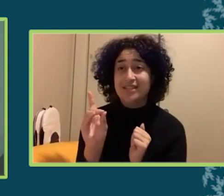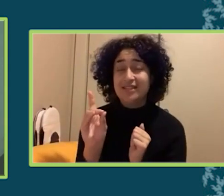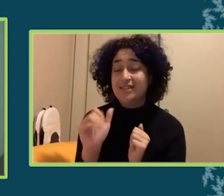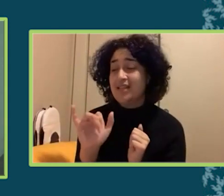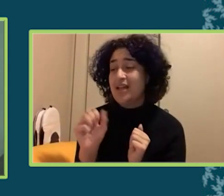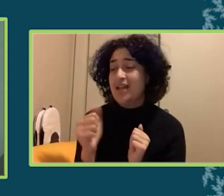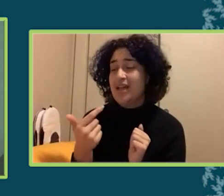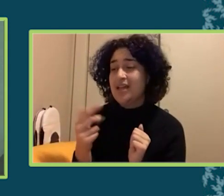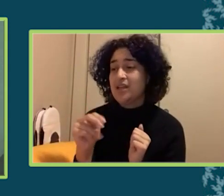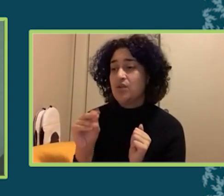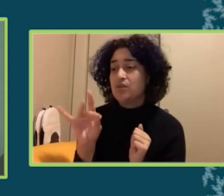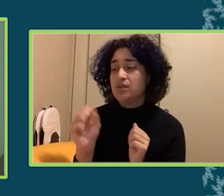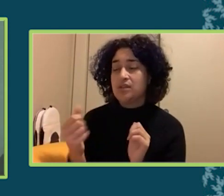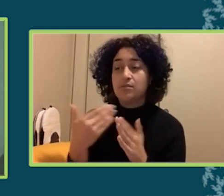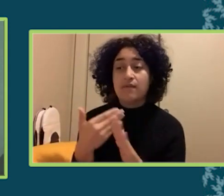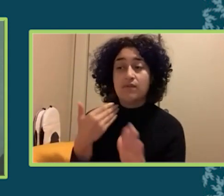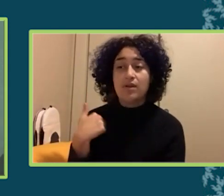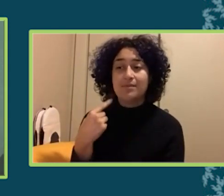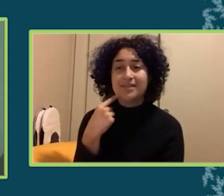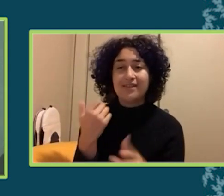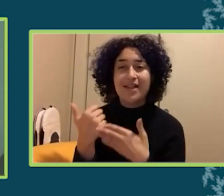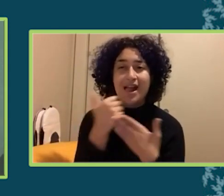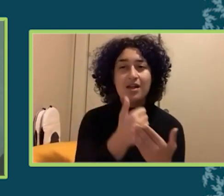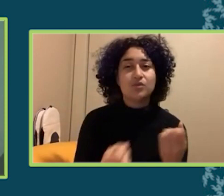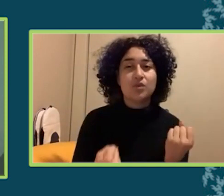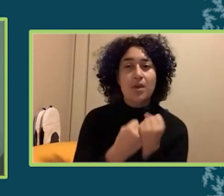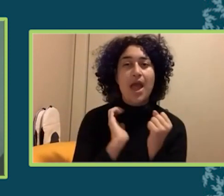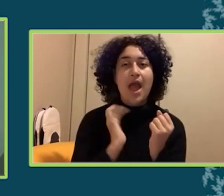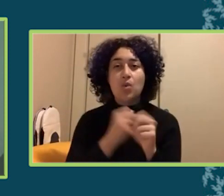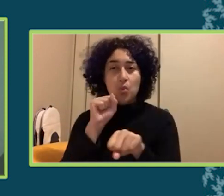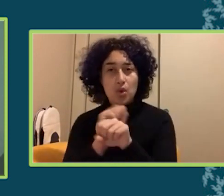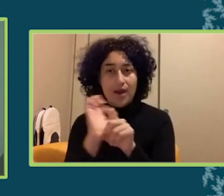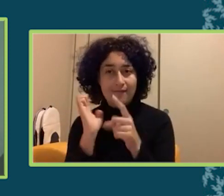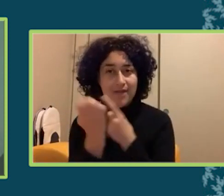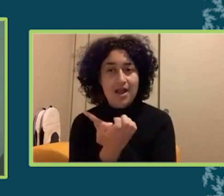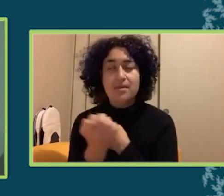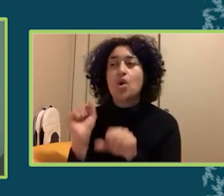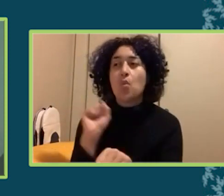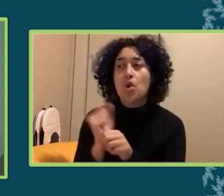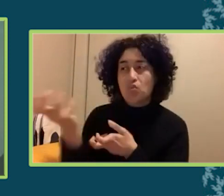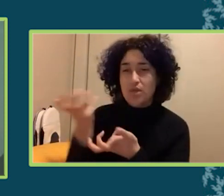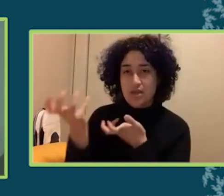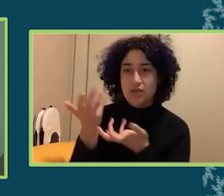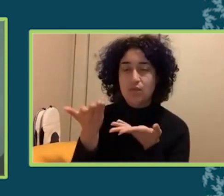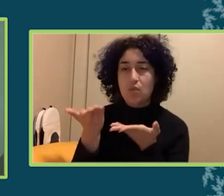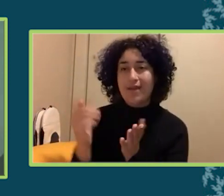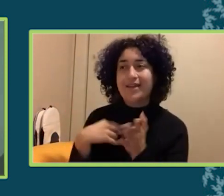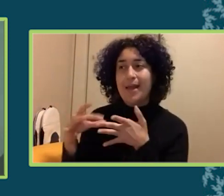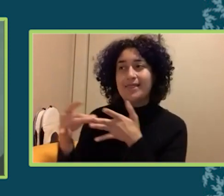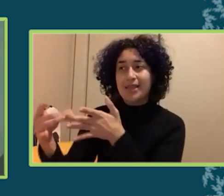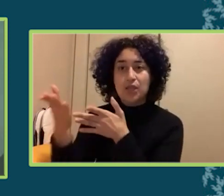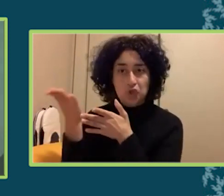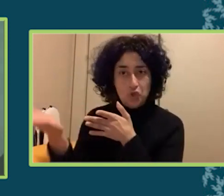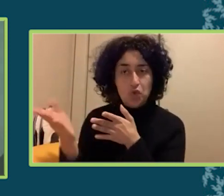see if this helps support our work environment, our work relationship, the way that I manage you, the way that